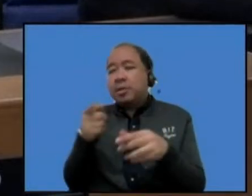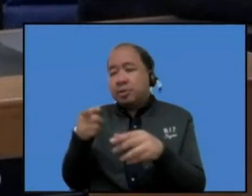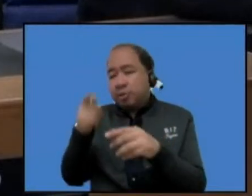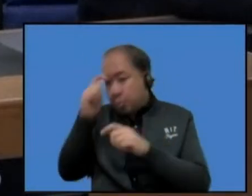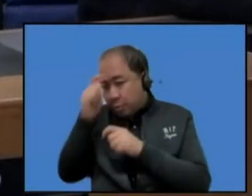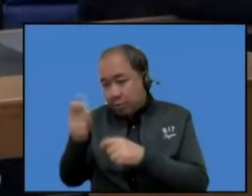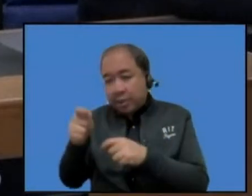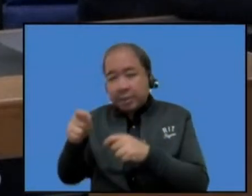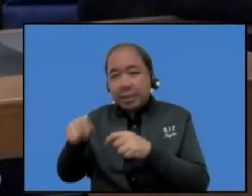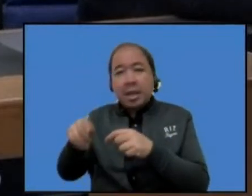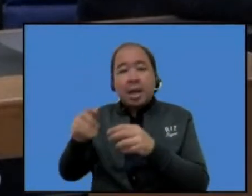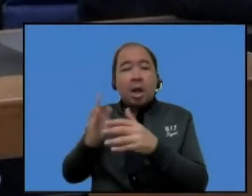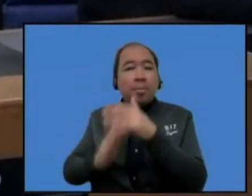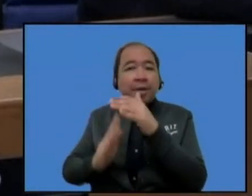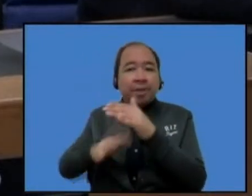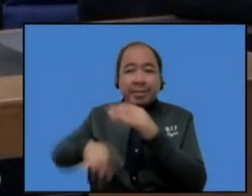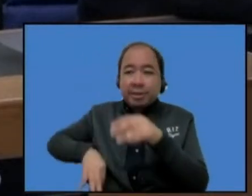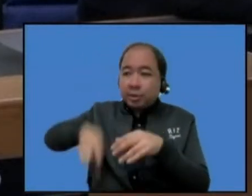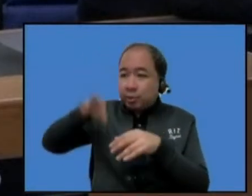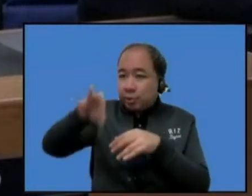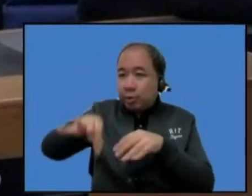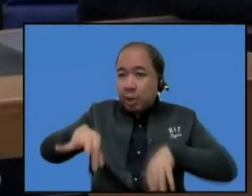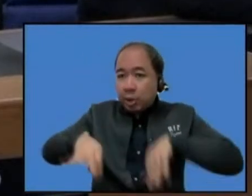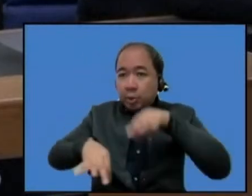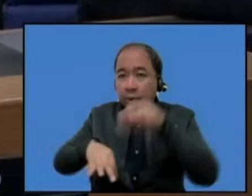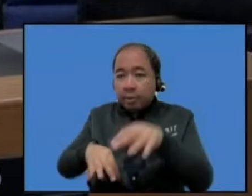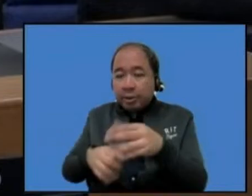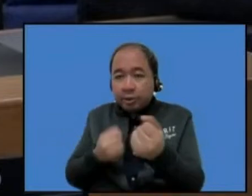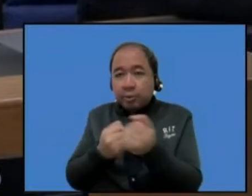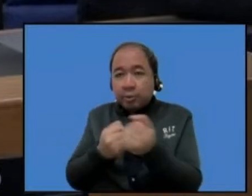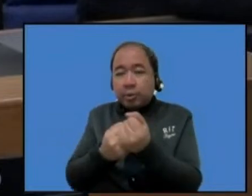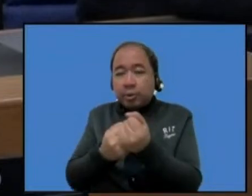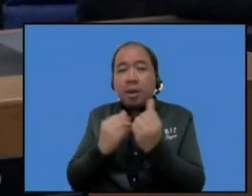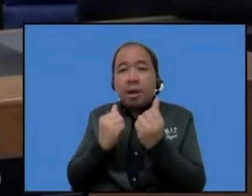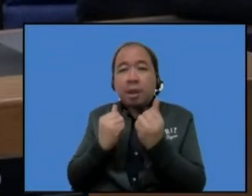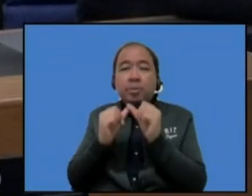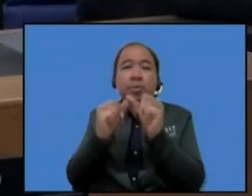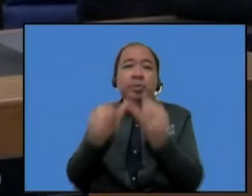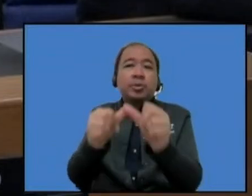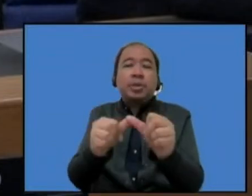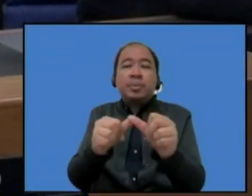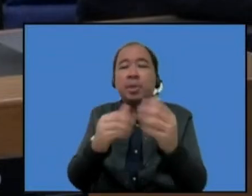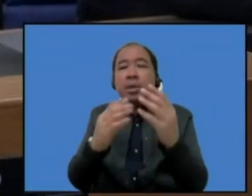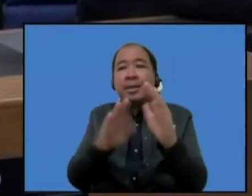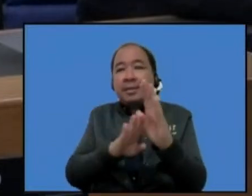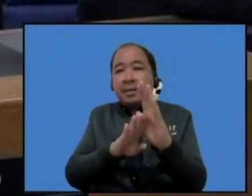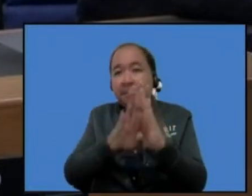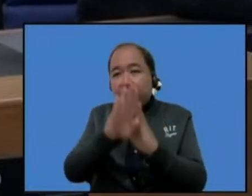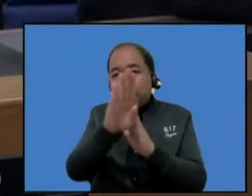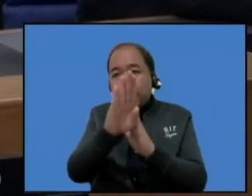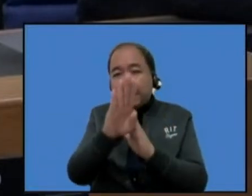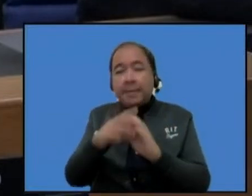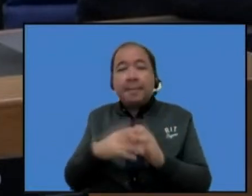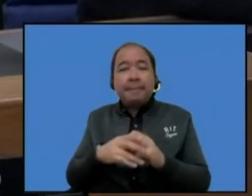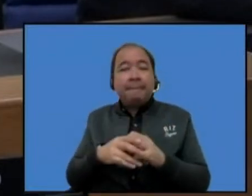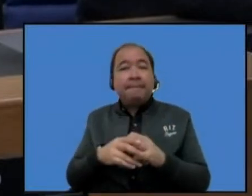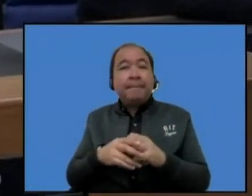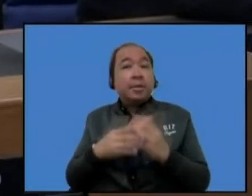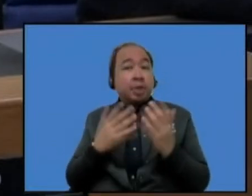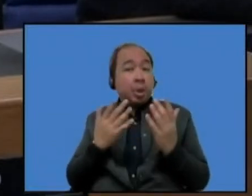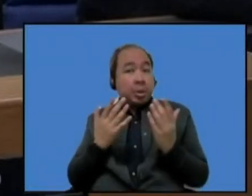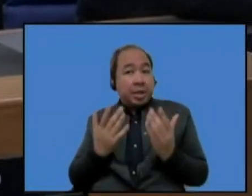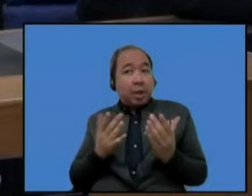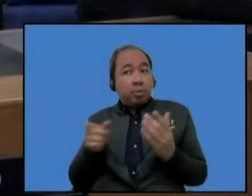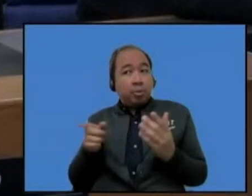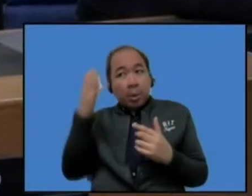and diasporas to sustainable development to this development. In this context, the